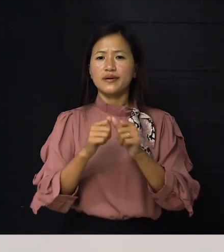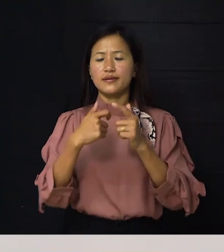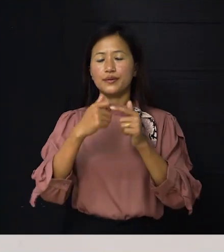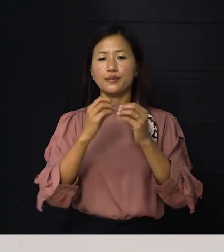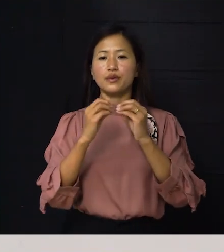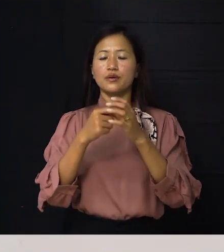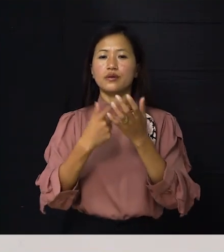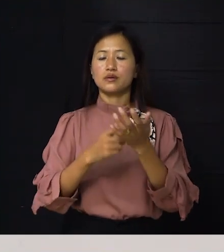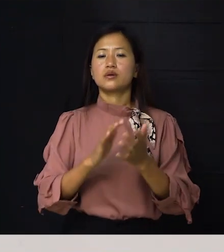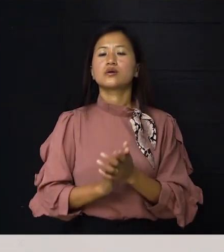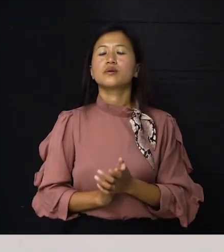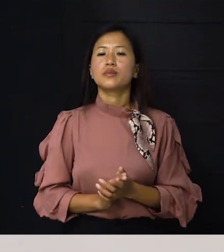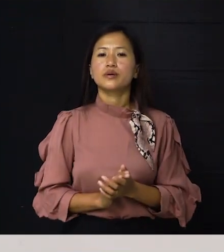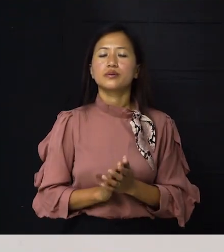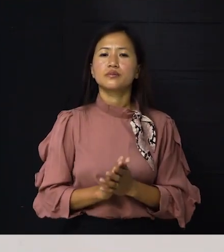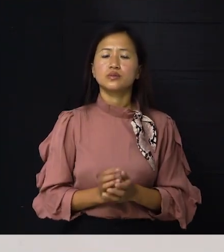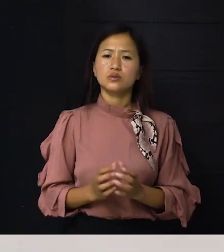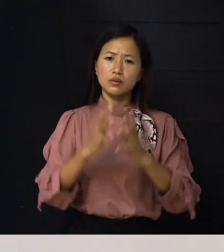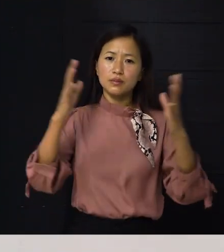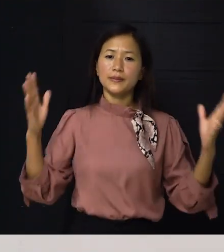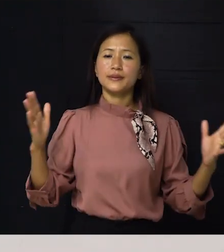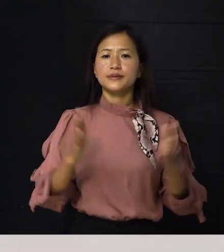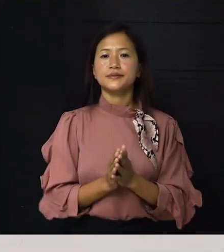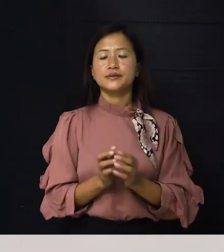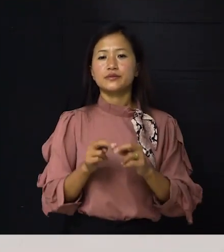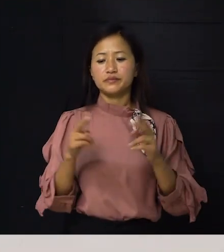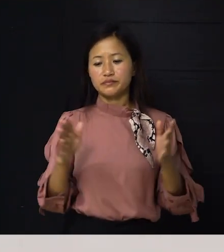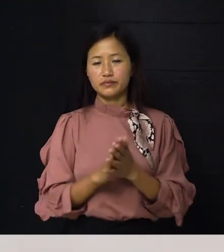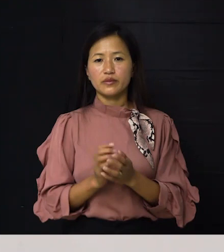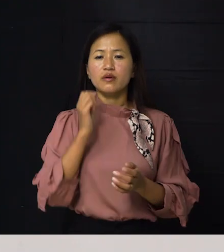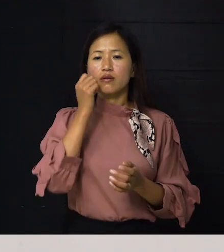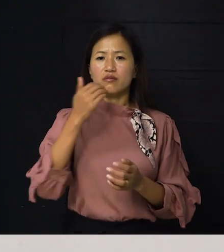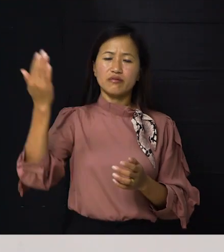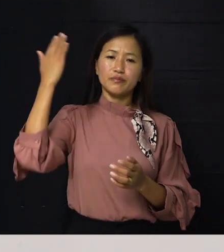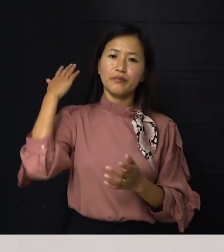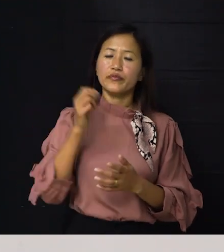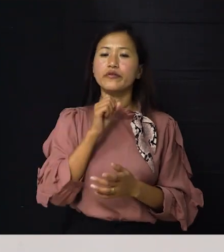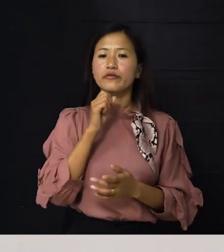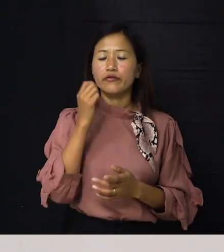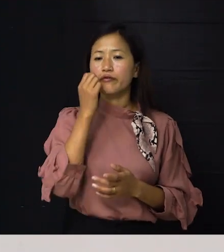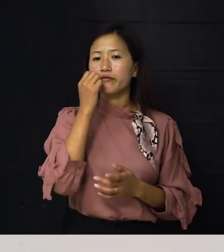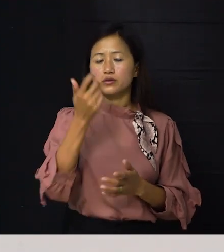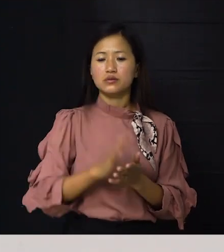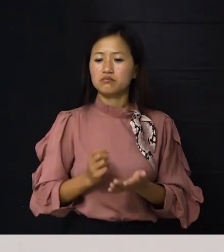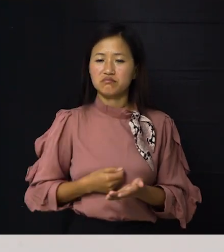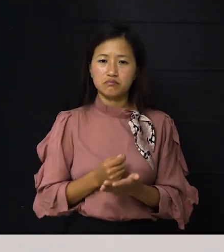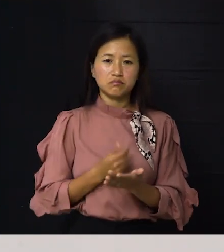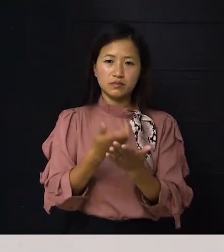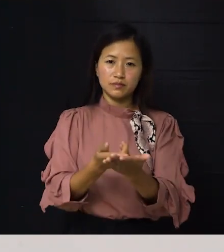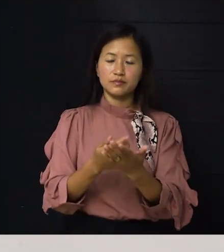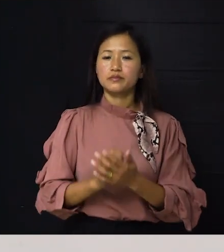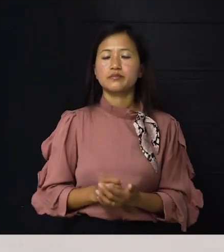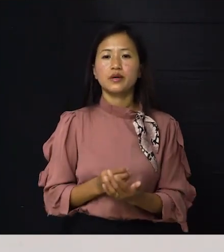has brought up so many rules and regulations which his forefathers did not apply, right? And even in